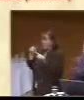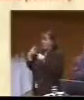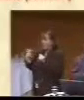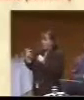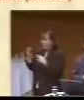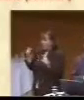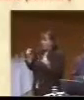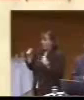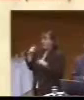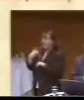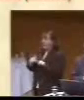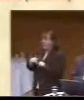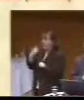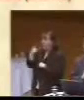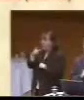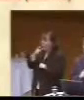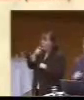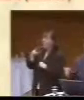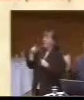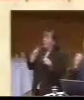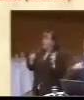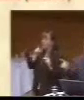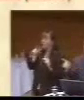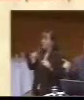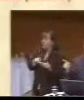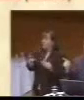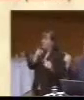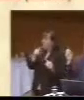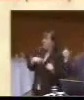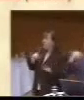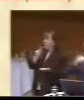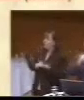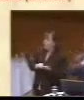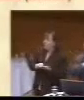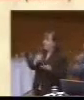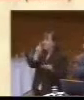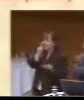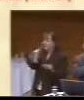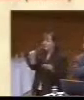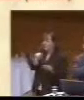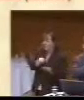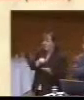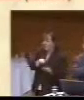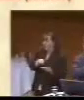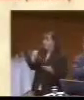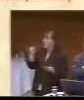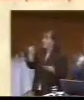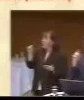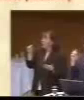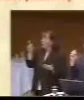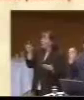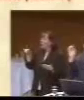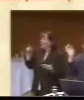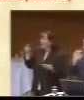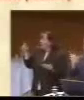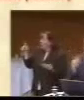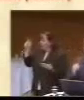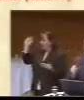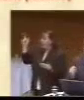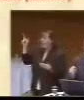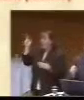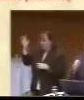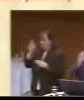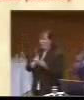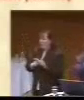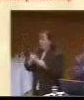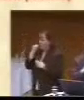only available to students who have print disabilities. Tracy Hall is going to talk later today, and if you want to know